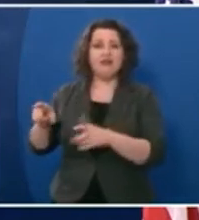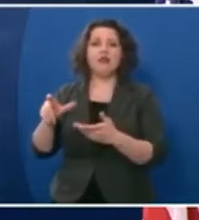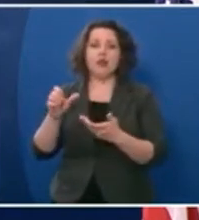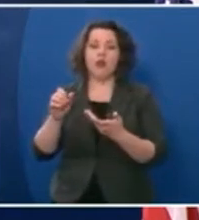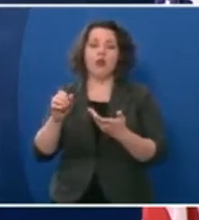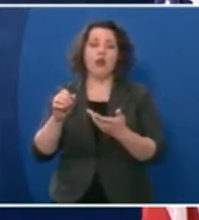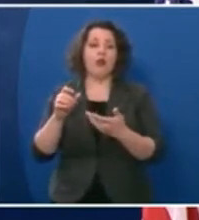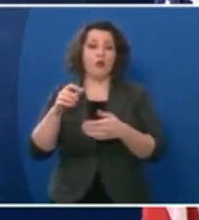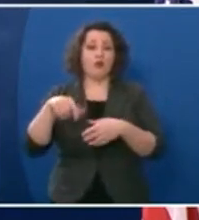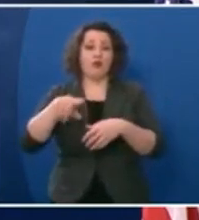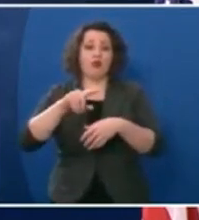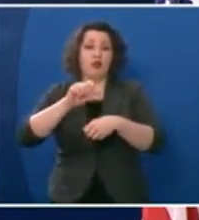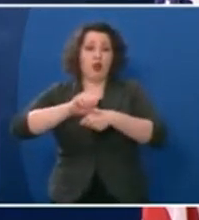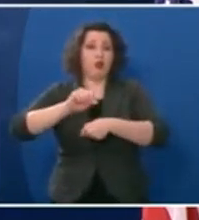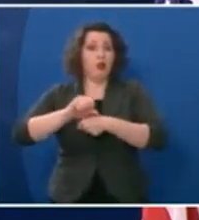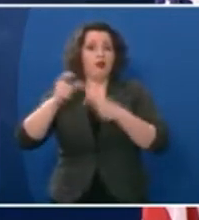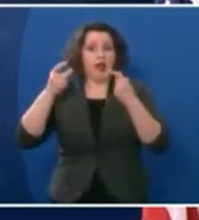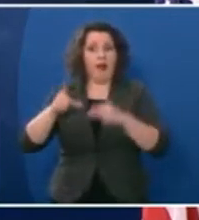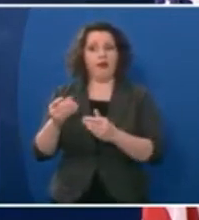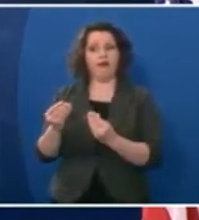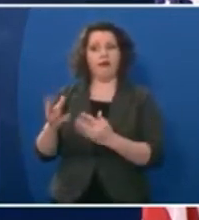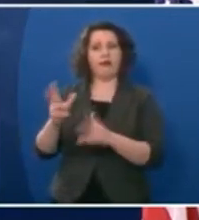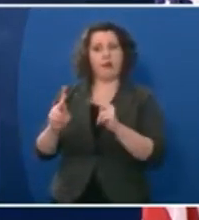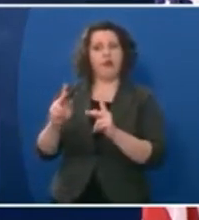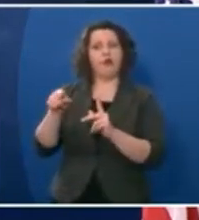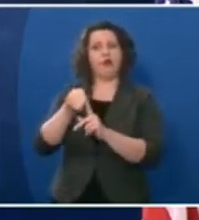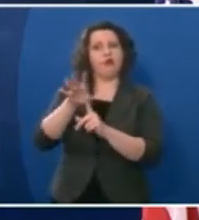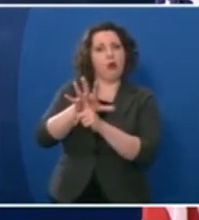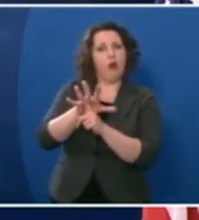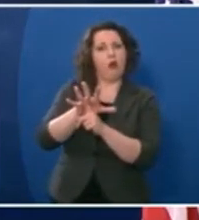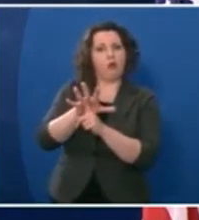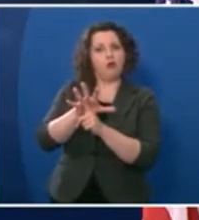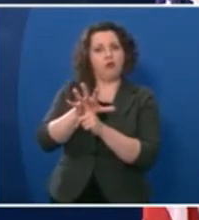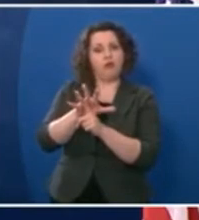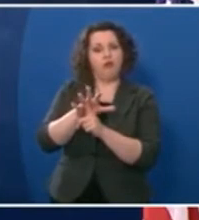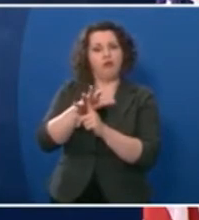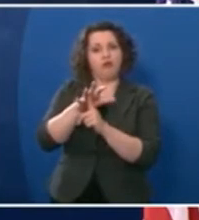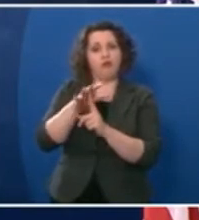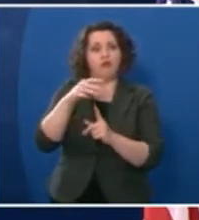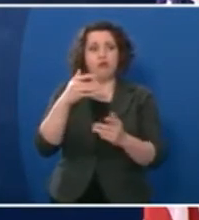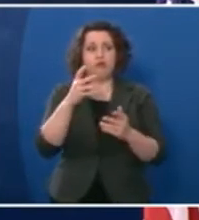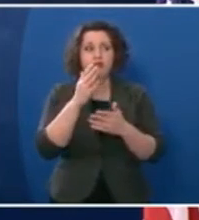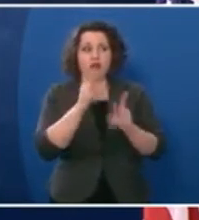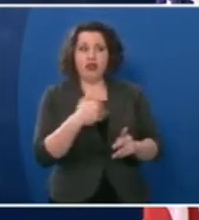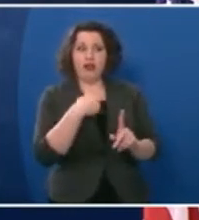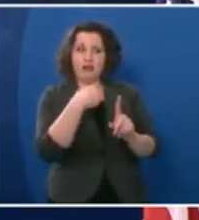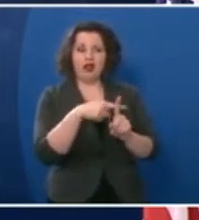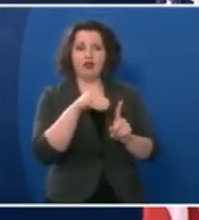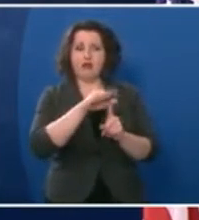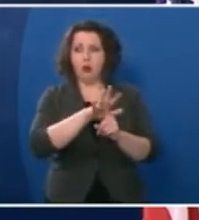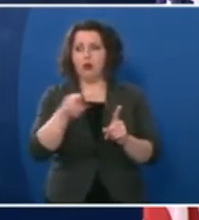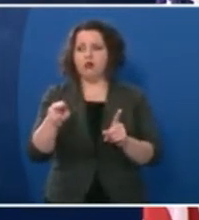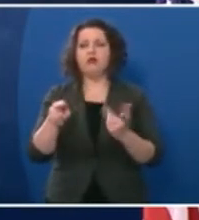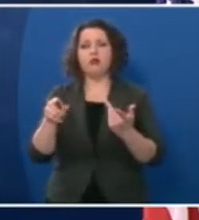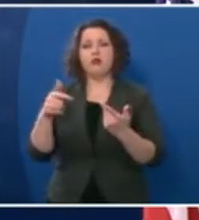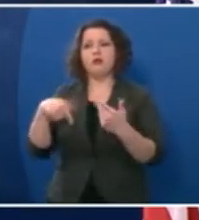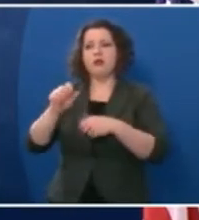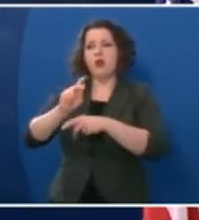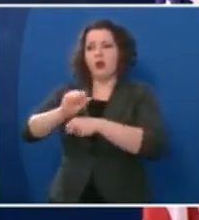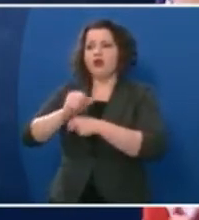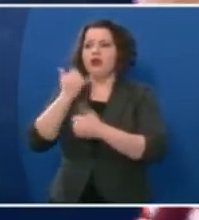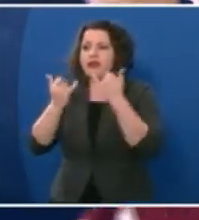on to notify people who have been in close contact with a confirmed case outside of merely announcing an outbreak at a press conference. That's